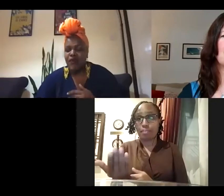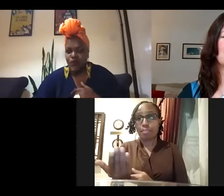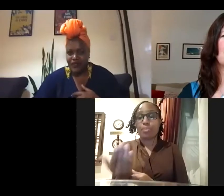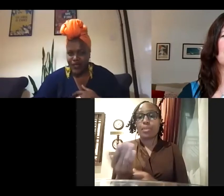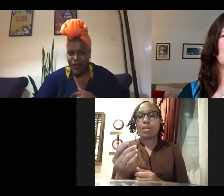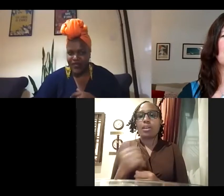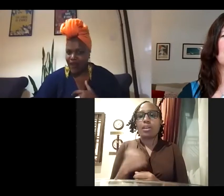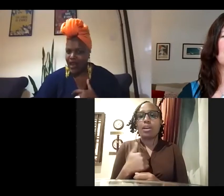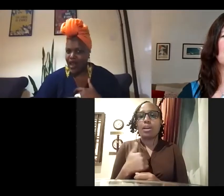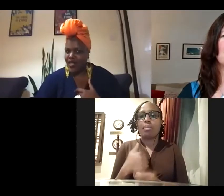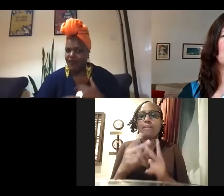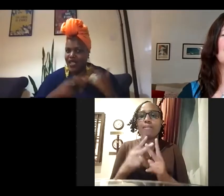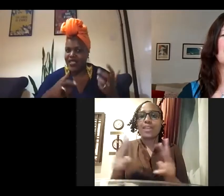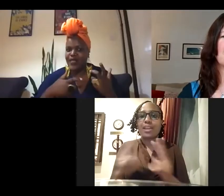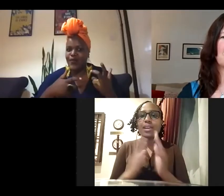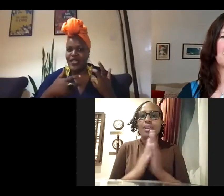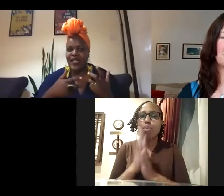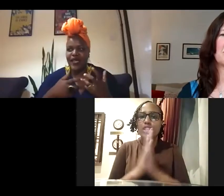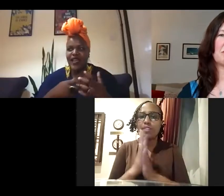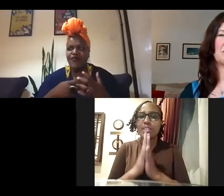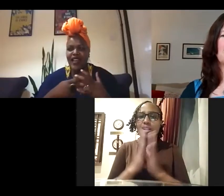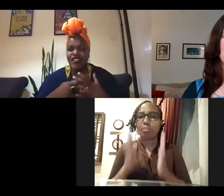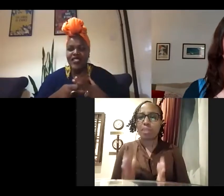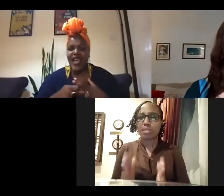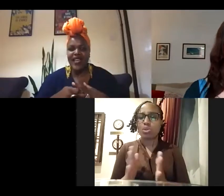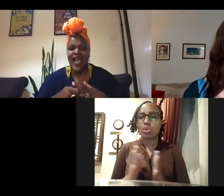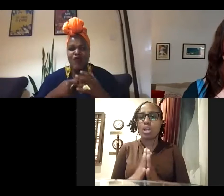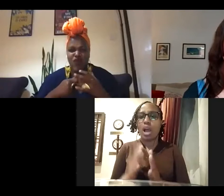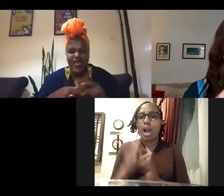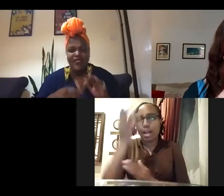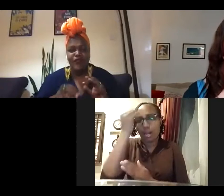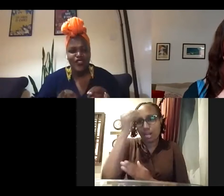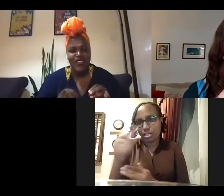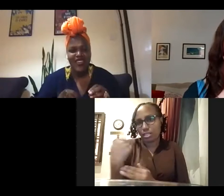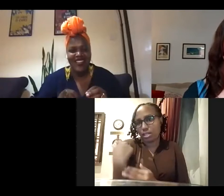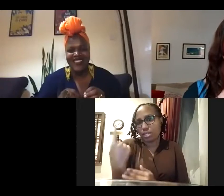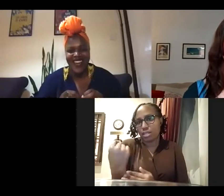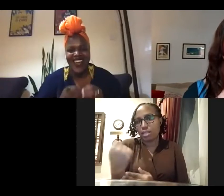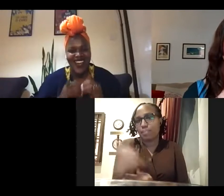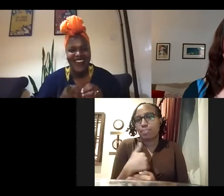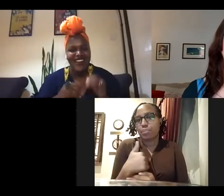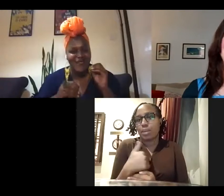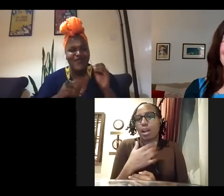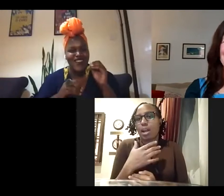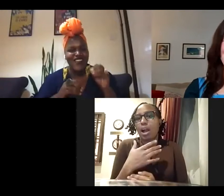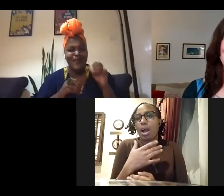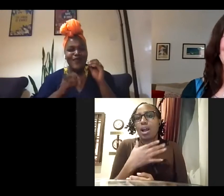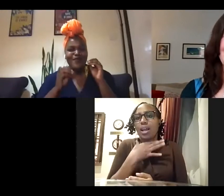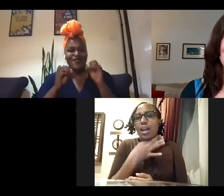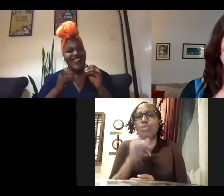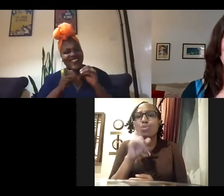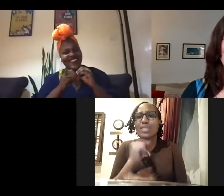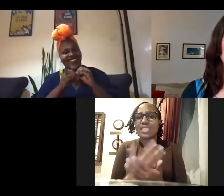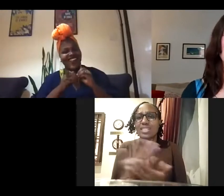generally a very motivated person. I've learned this recently. I really like to finish things. If I don't finish something,